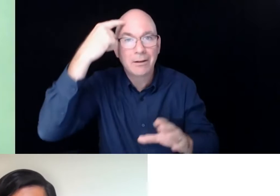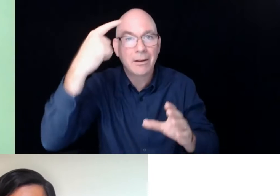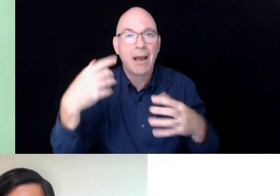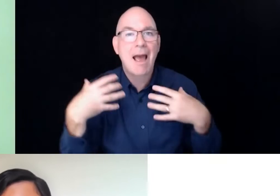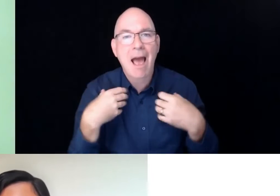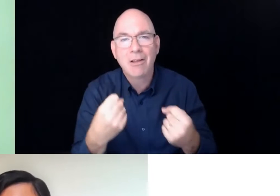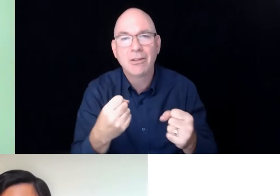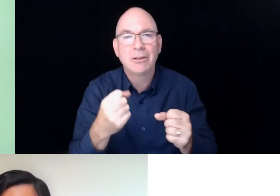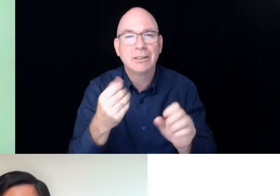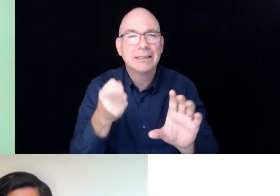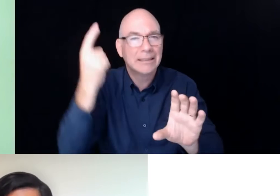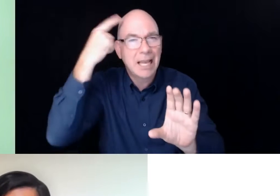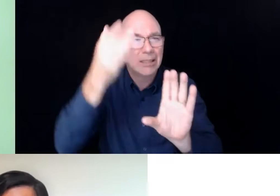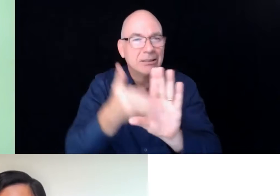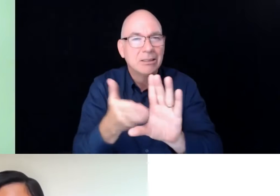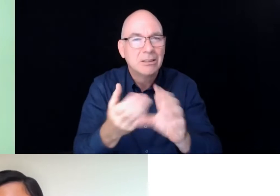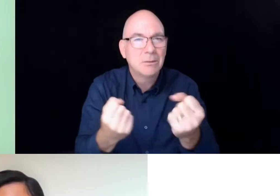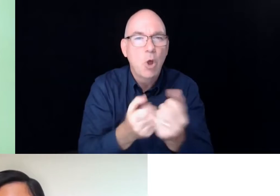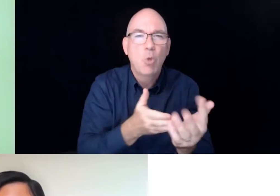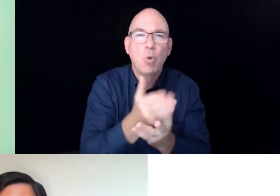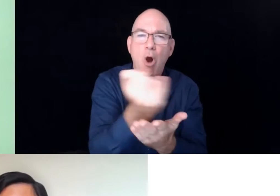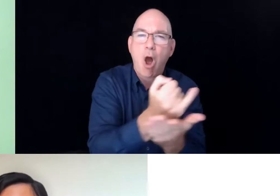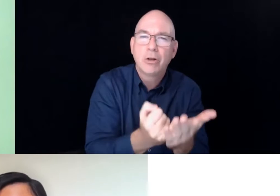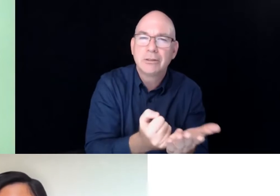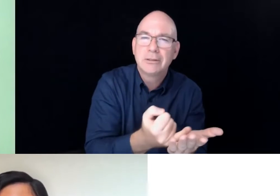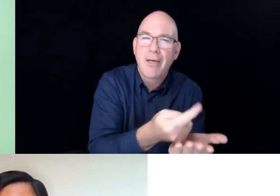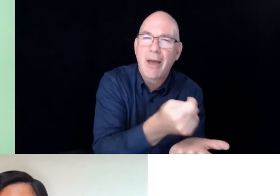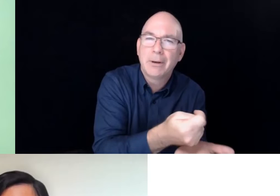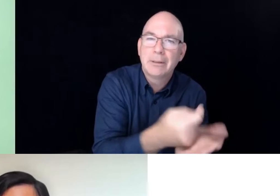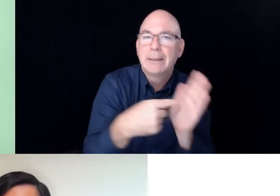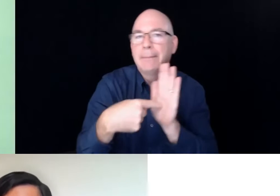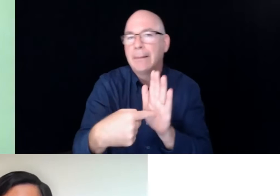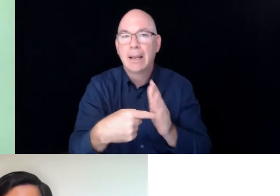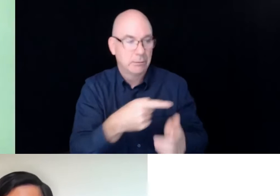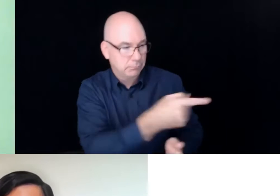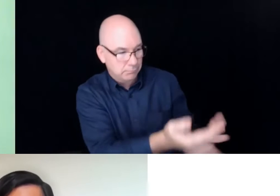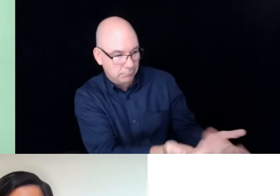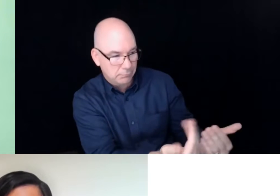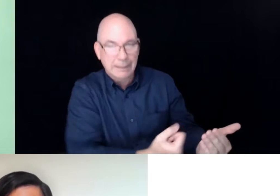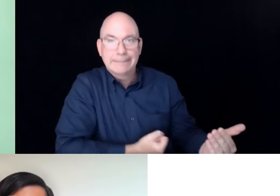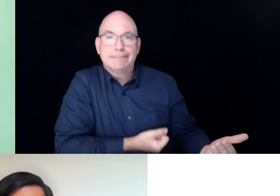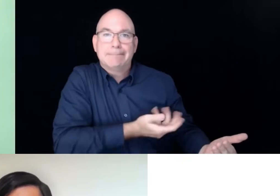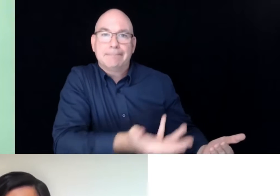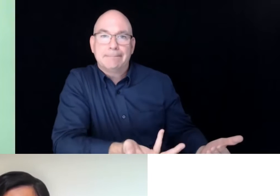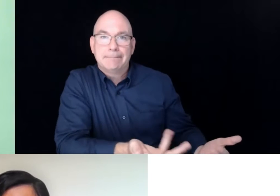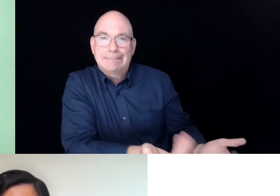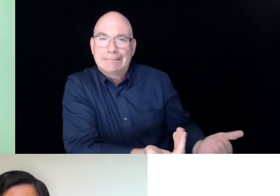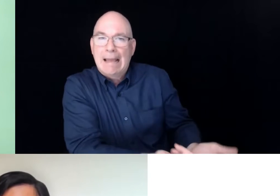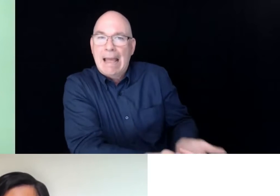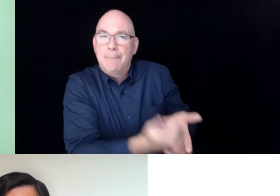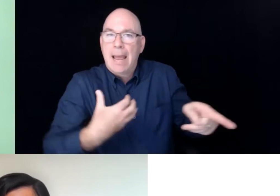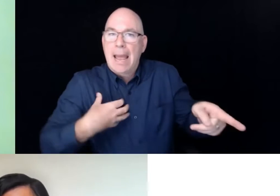psychosocial support, mainly through art psychotherapy. So using creative expression to foster healing and mental